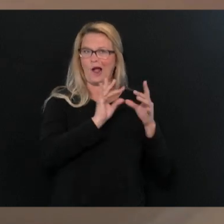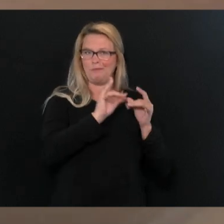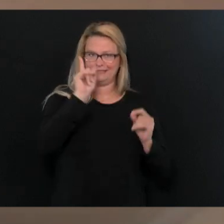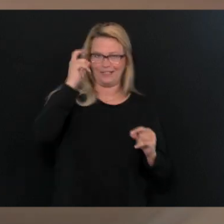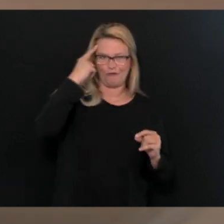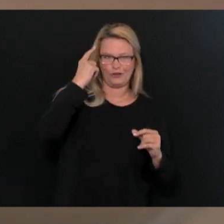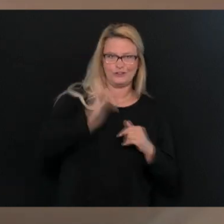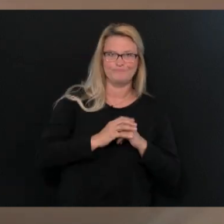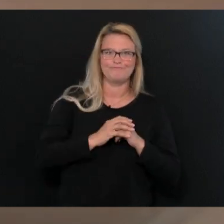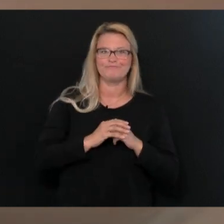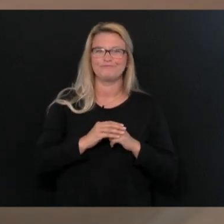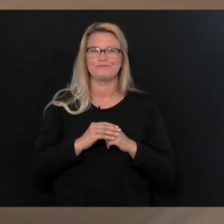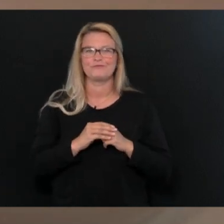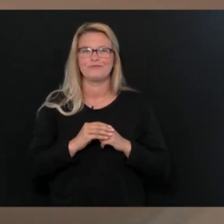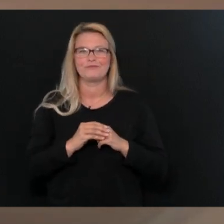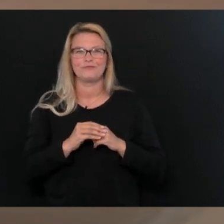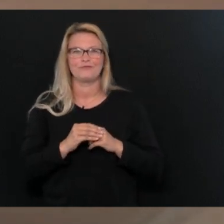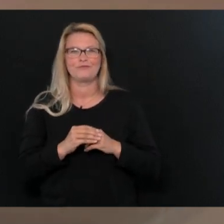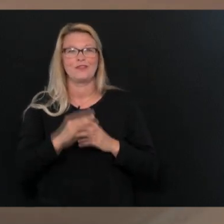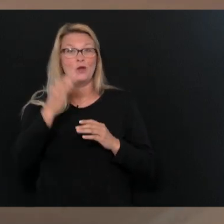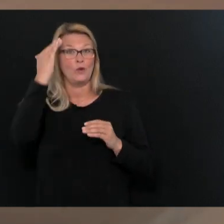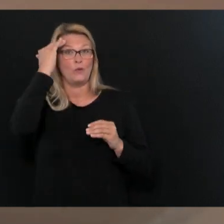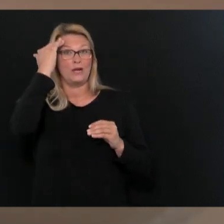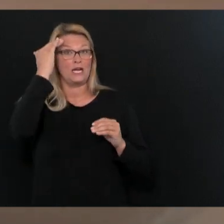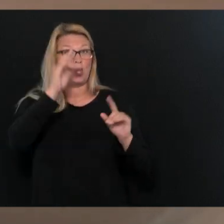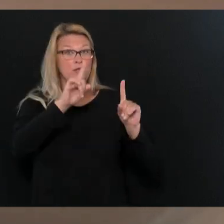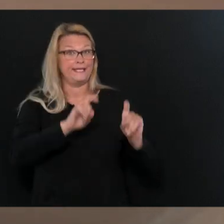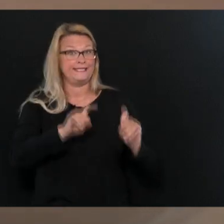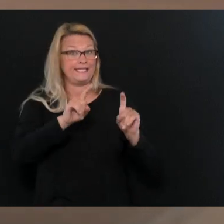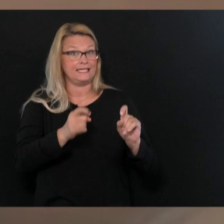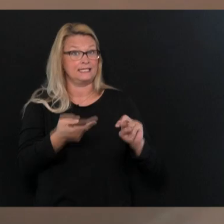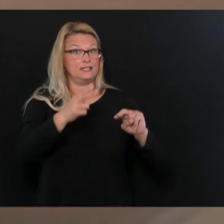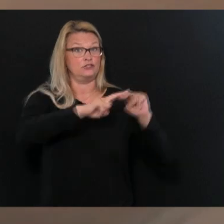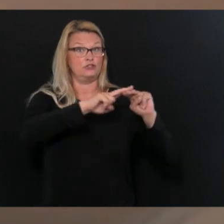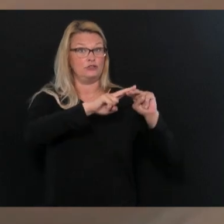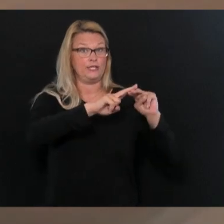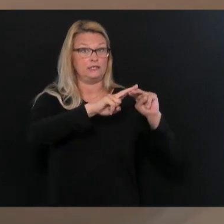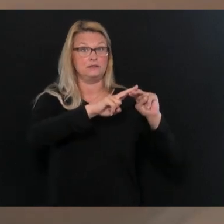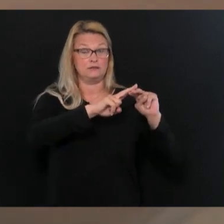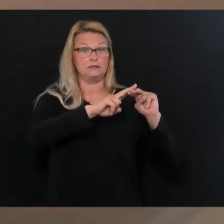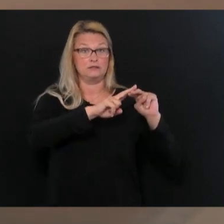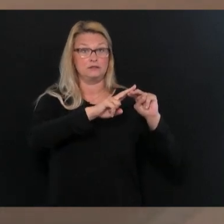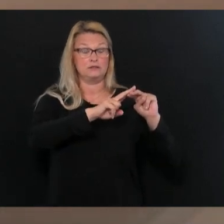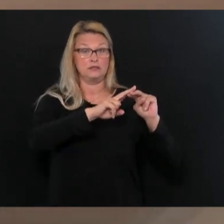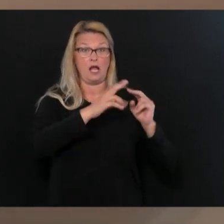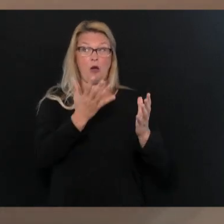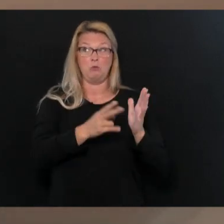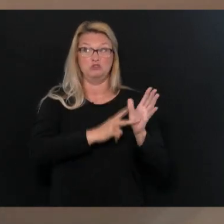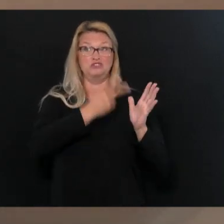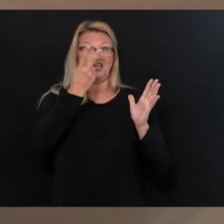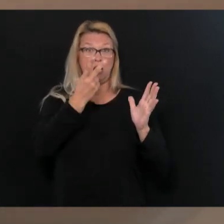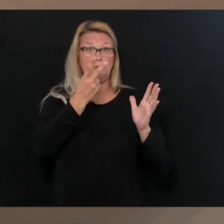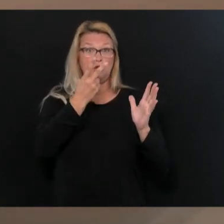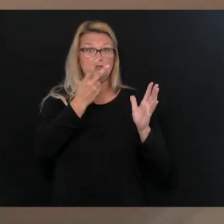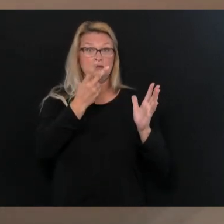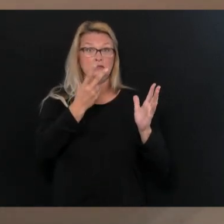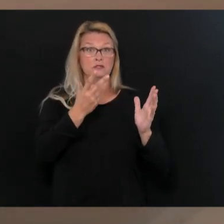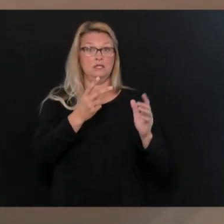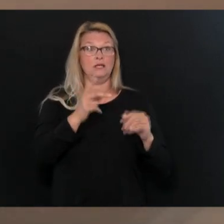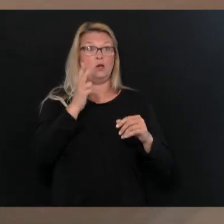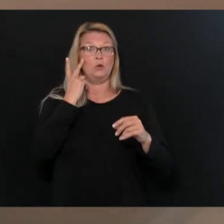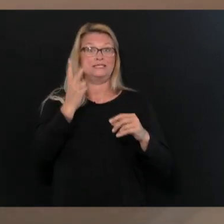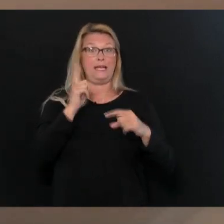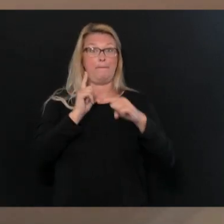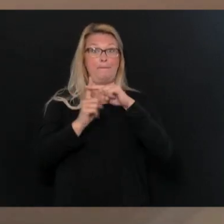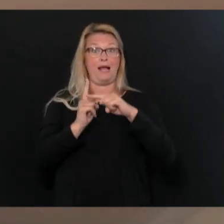know that although our tests have gone up now by a bit over twice, the number of positive tests are going up